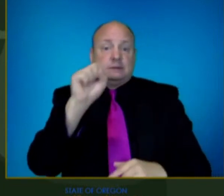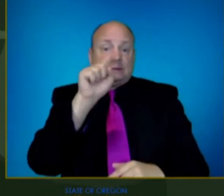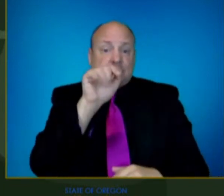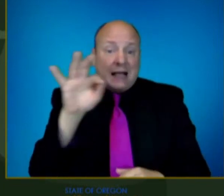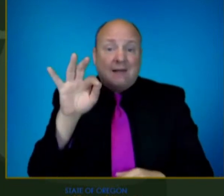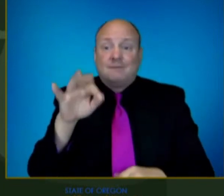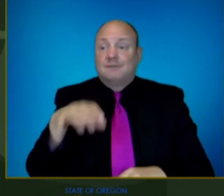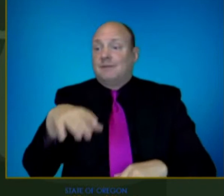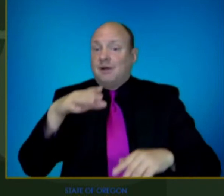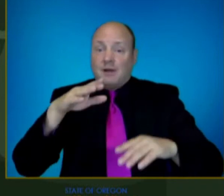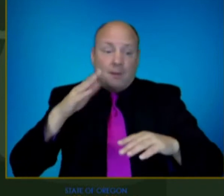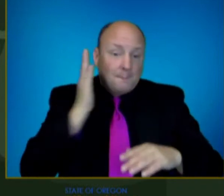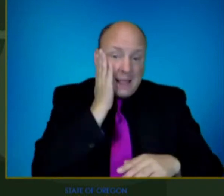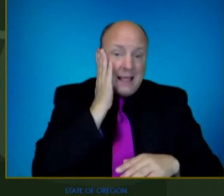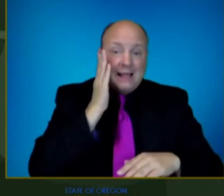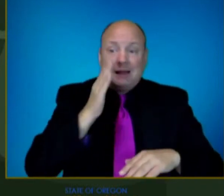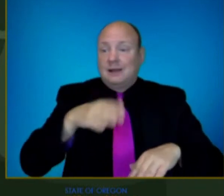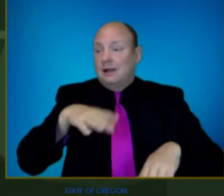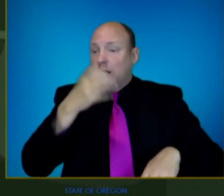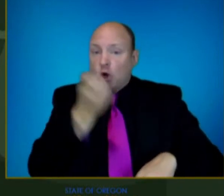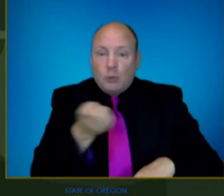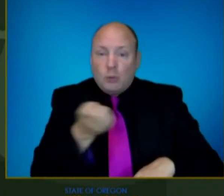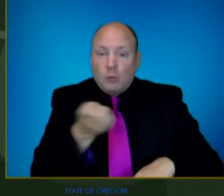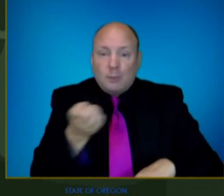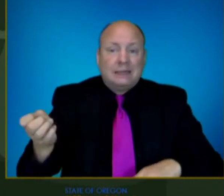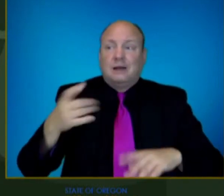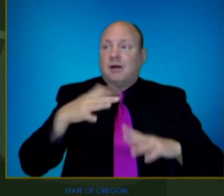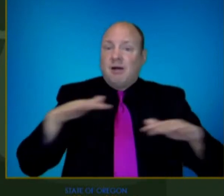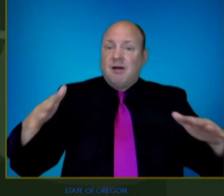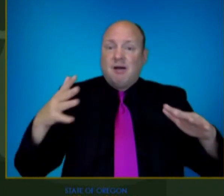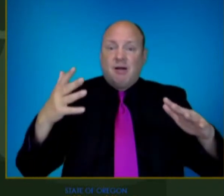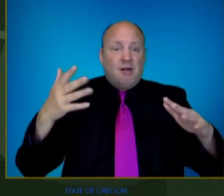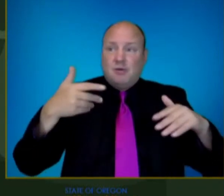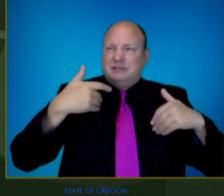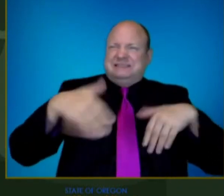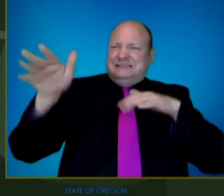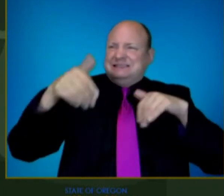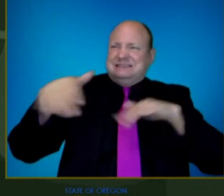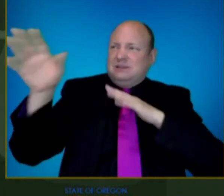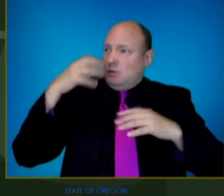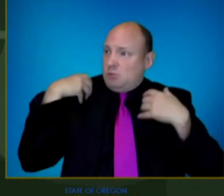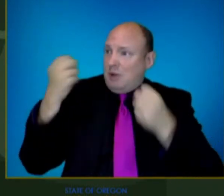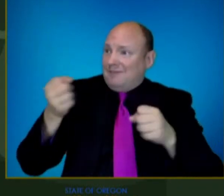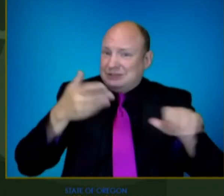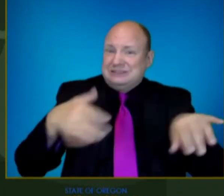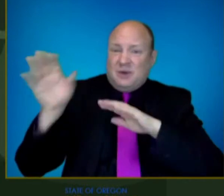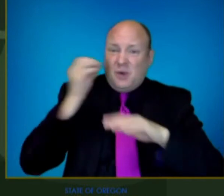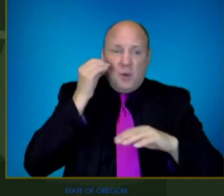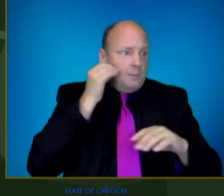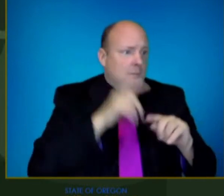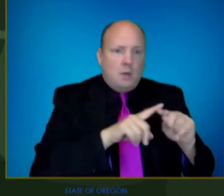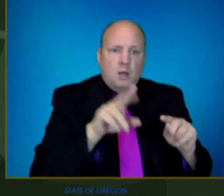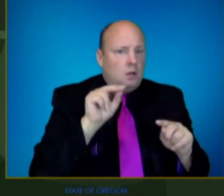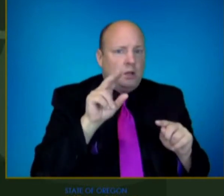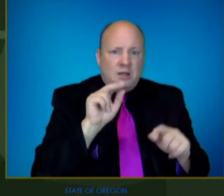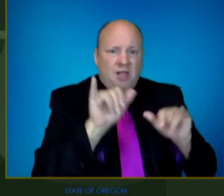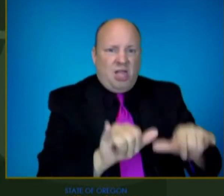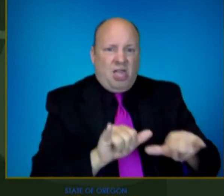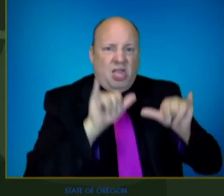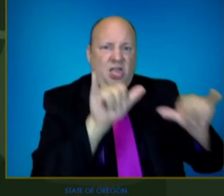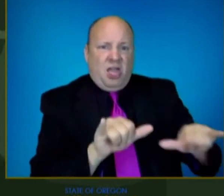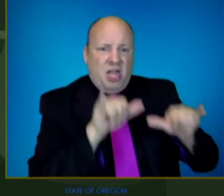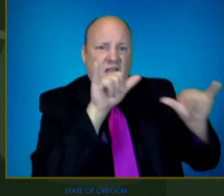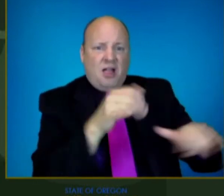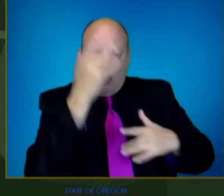are slowing to a standstill across hospital regions. And as you've heard the governor and Dr. Seidlinger describe, the coming weeks will get worse if we don't